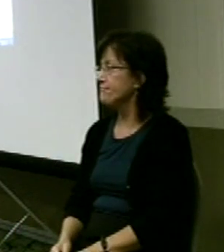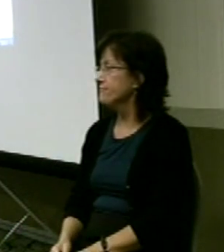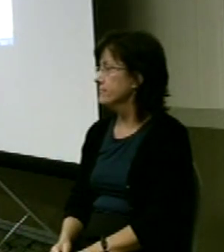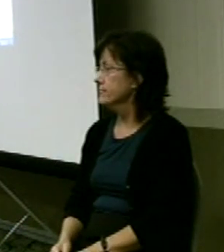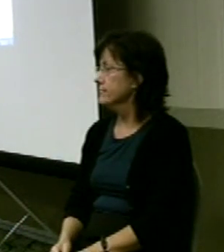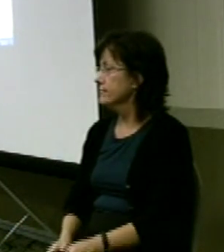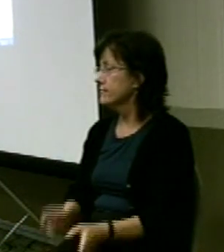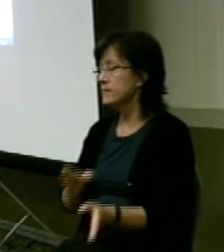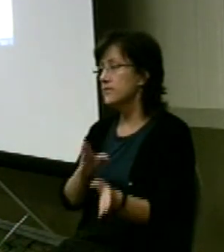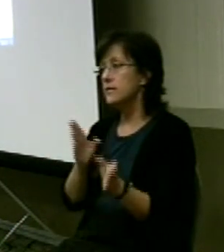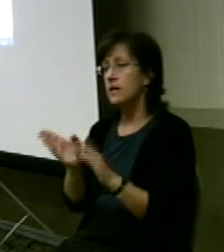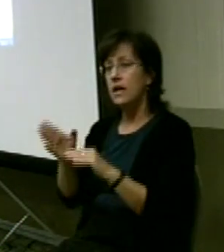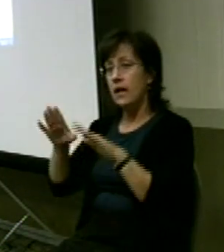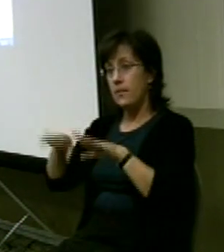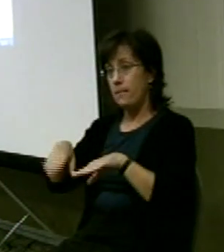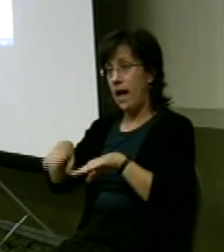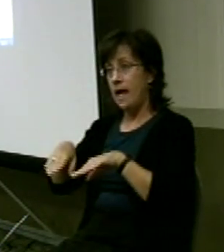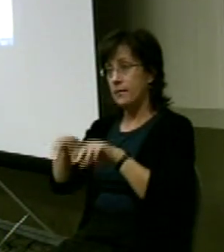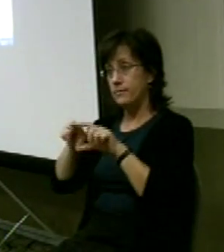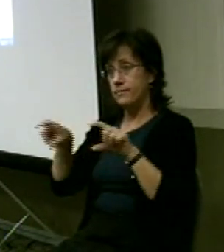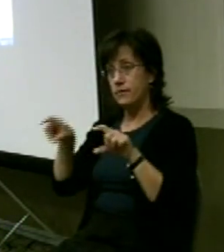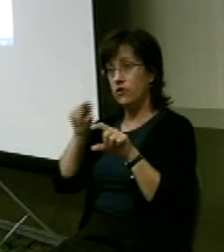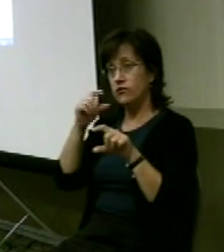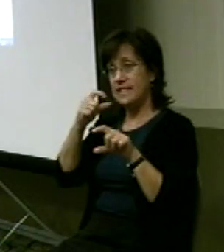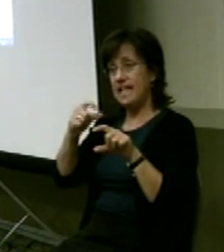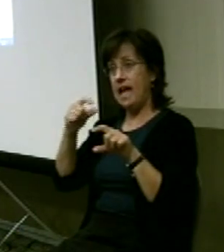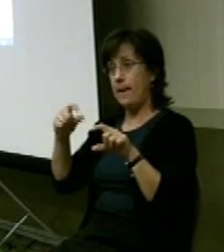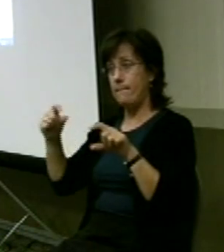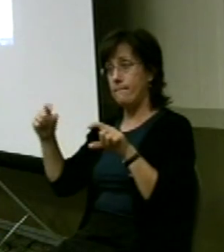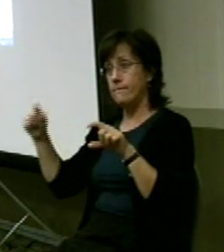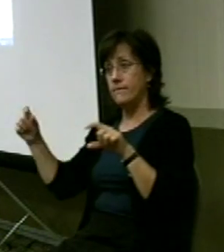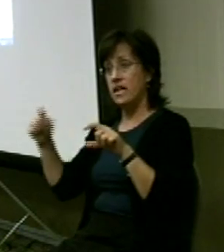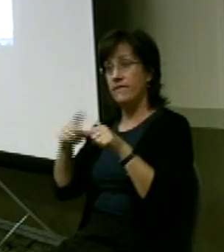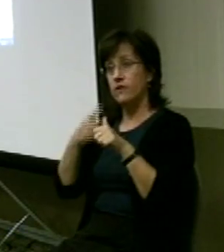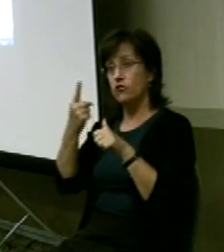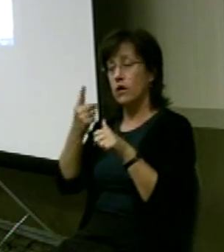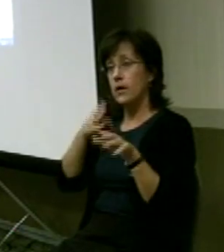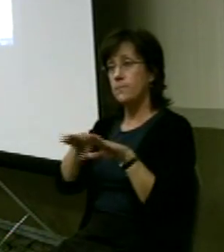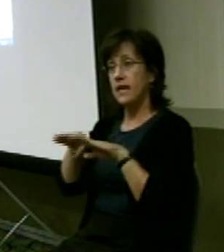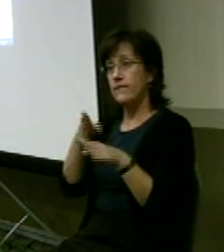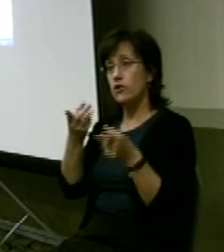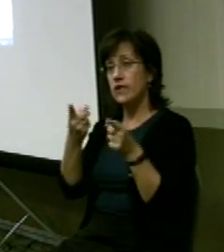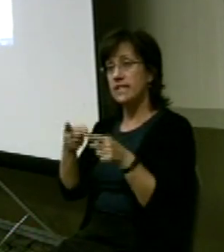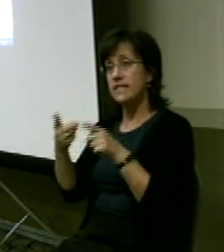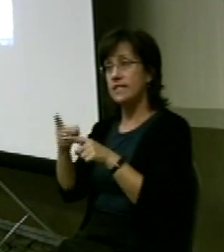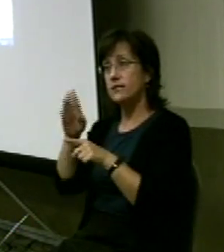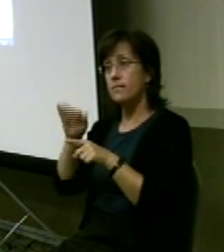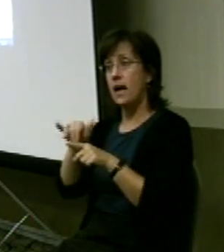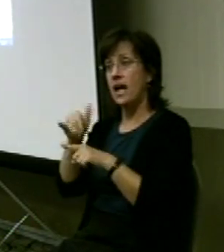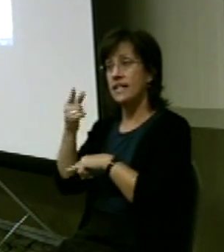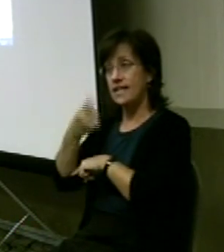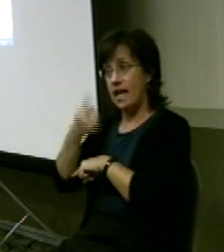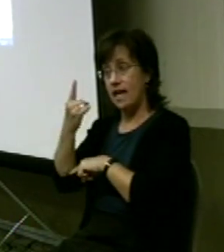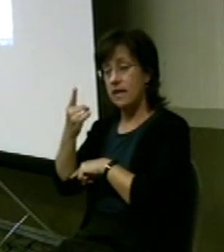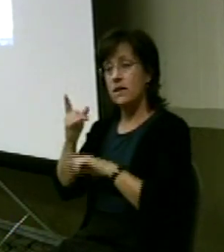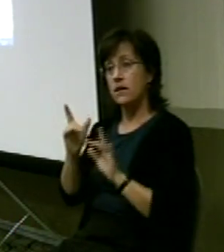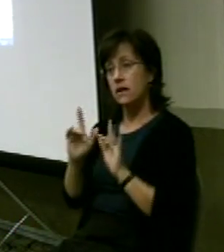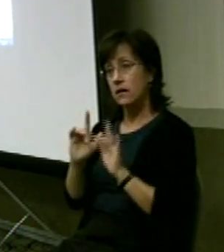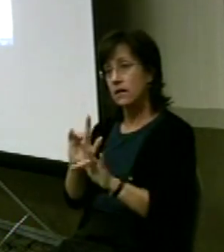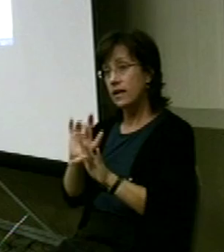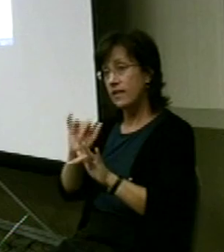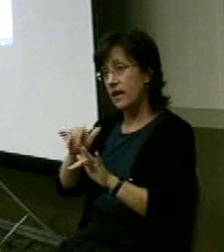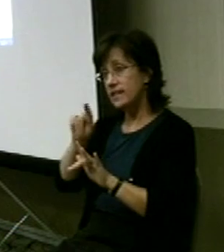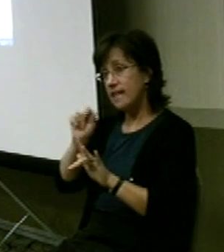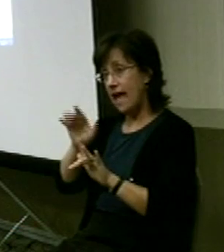Okay. Now if you go to the graphs on the bottom, there's these tabs. The first one is behavior incidents by day. You